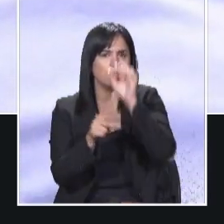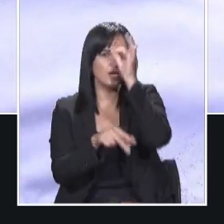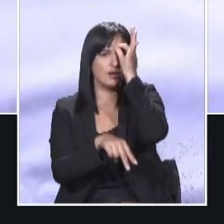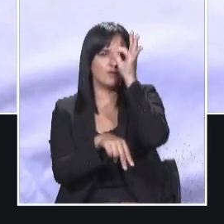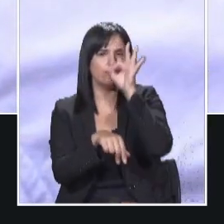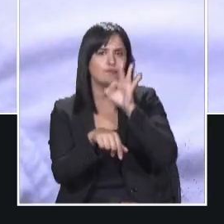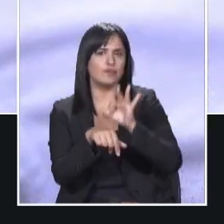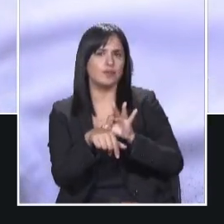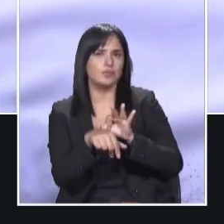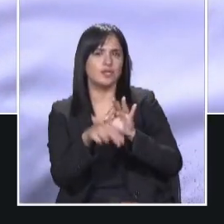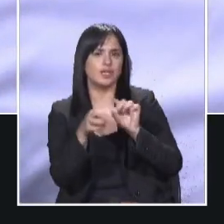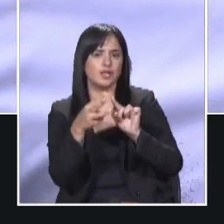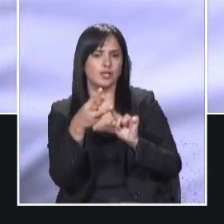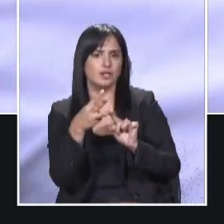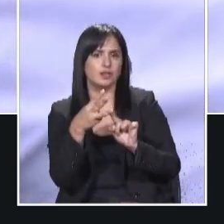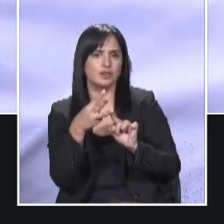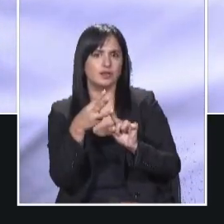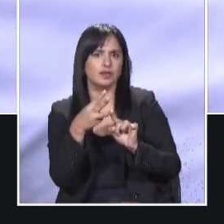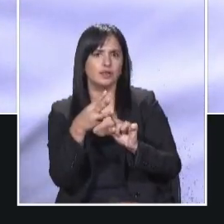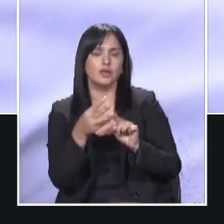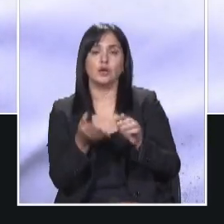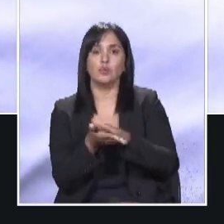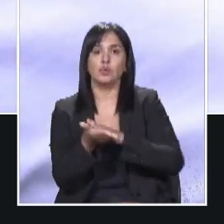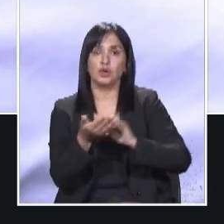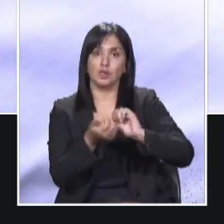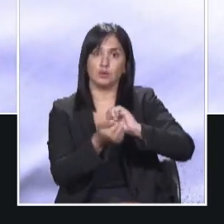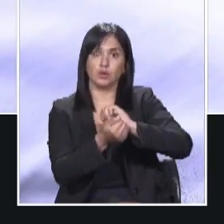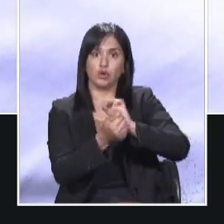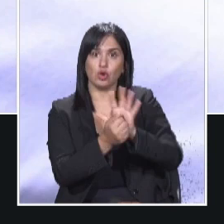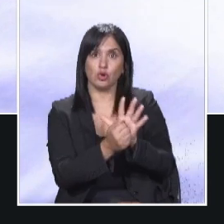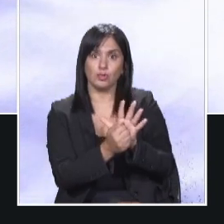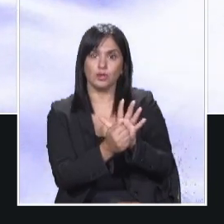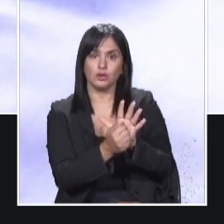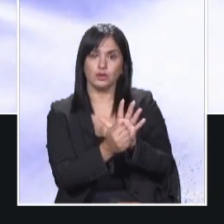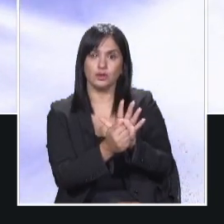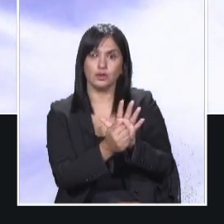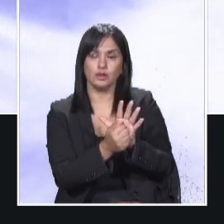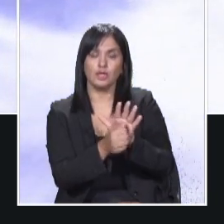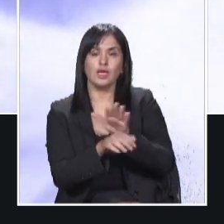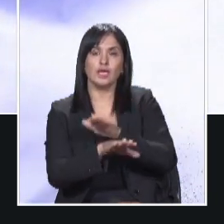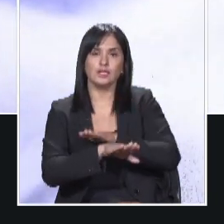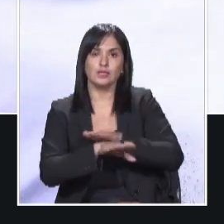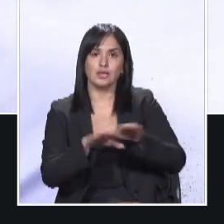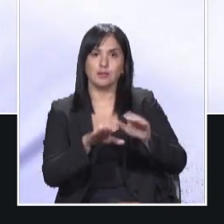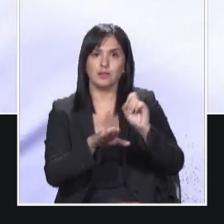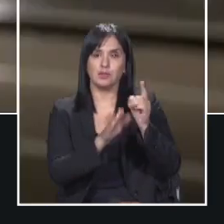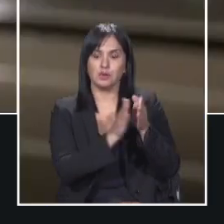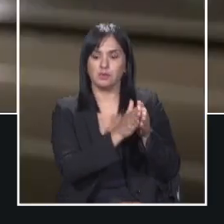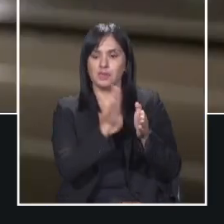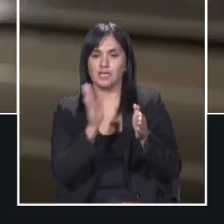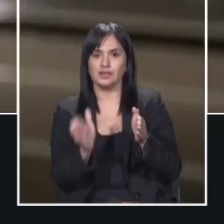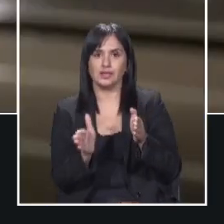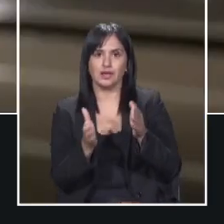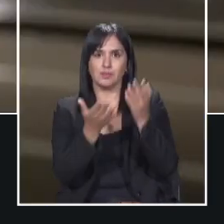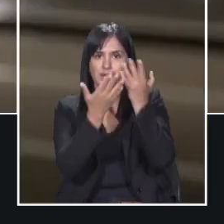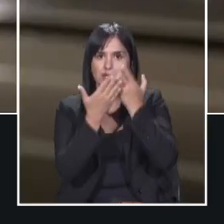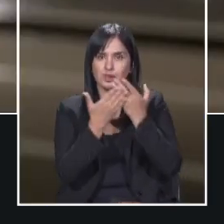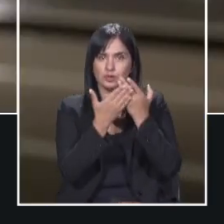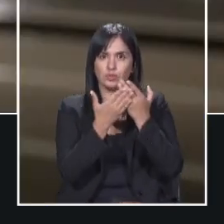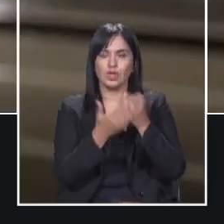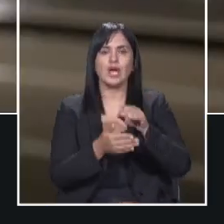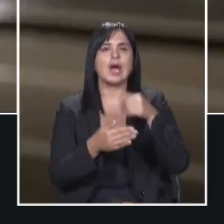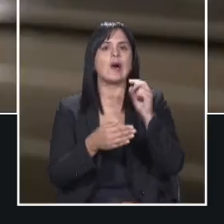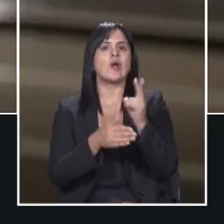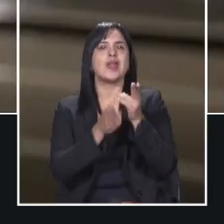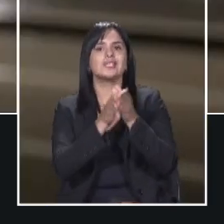case of COVID-19, we just completed the first phase of our clinical trials. And now we're moving to the second phase. One of the things that